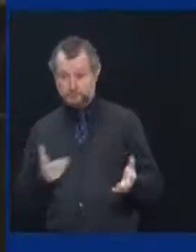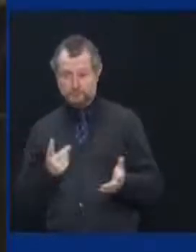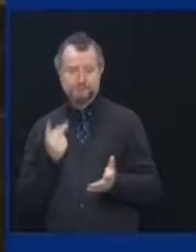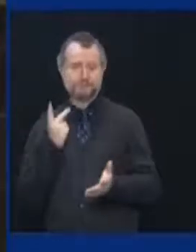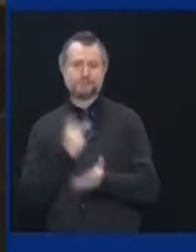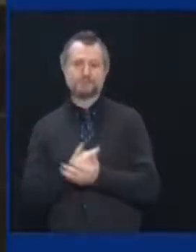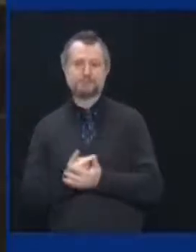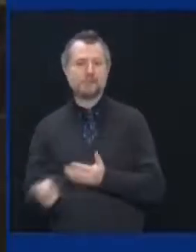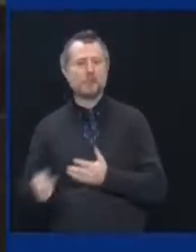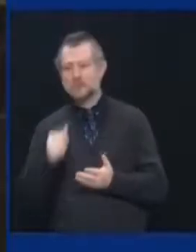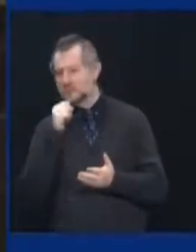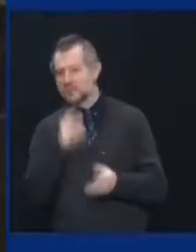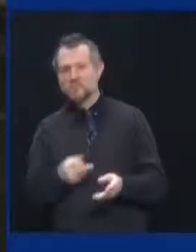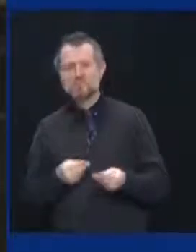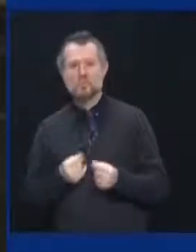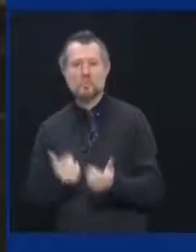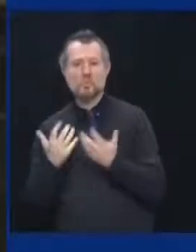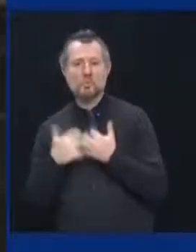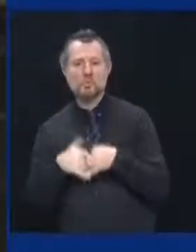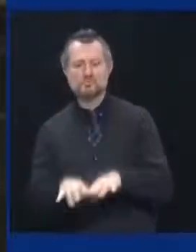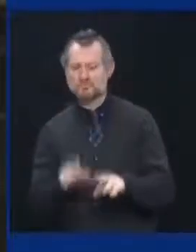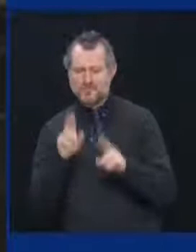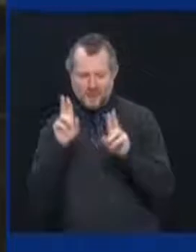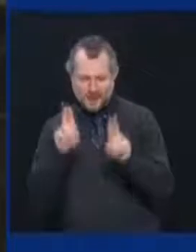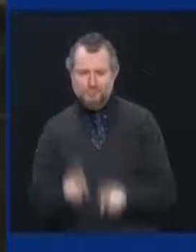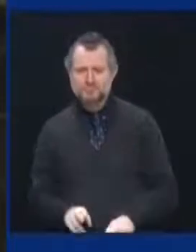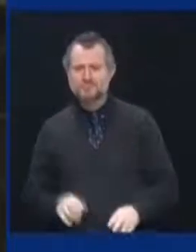well. Can you respond to that? And